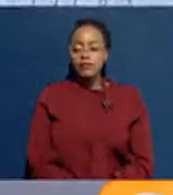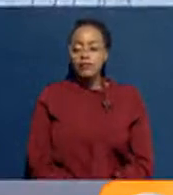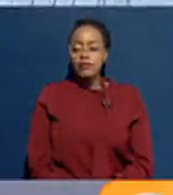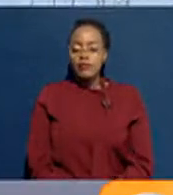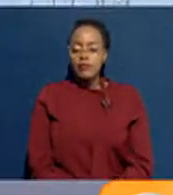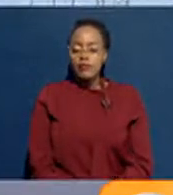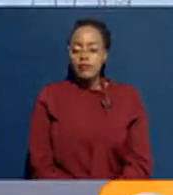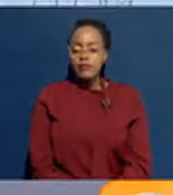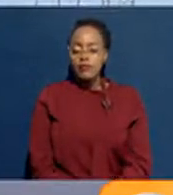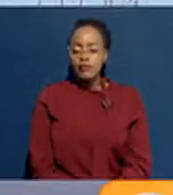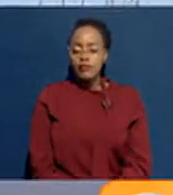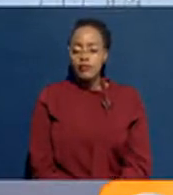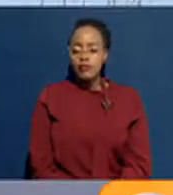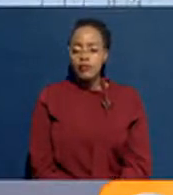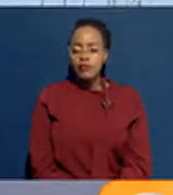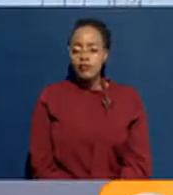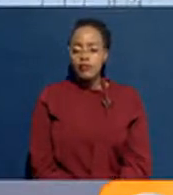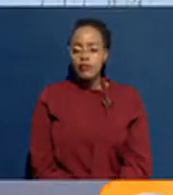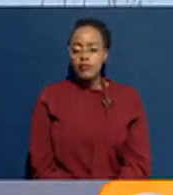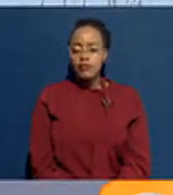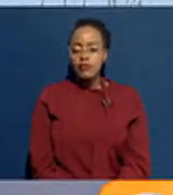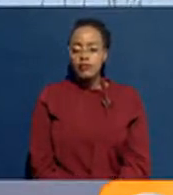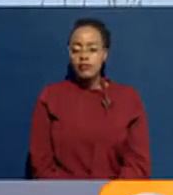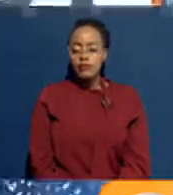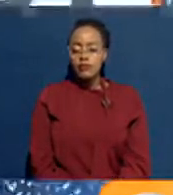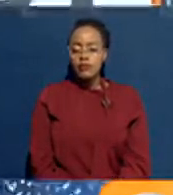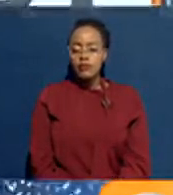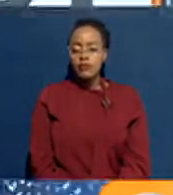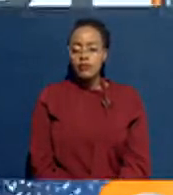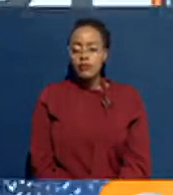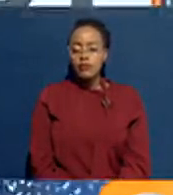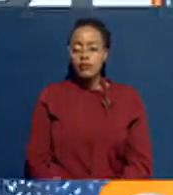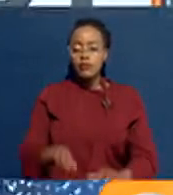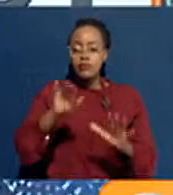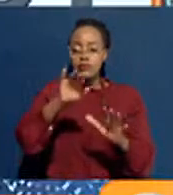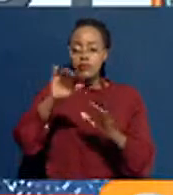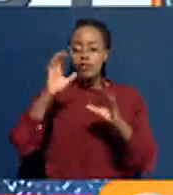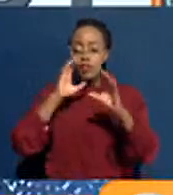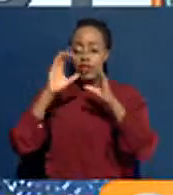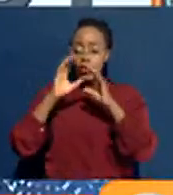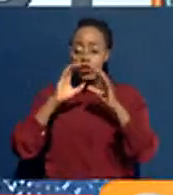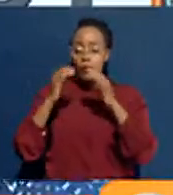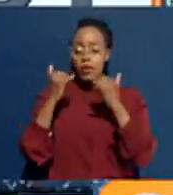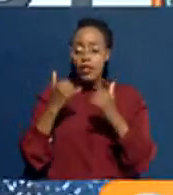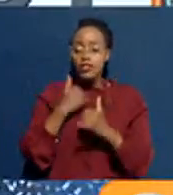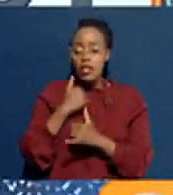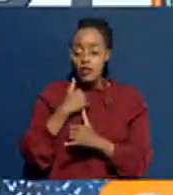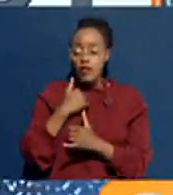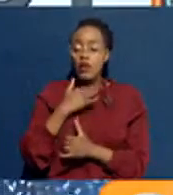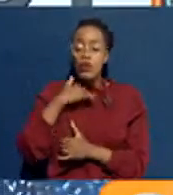Citizen TV. And this is the conversation we're having right now. I'd like to hear your questions, best. Send them.